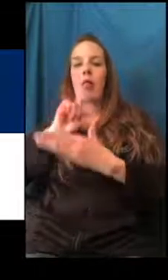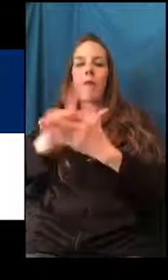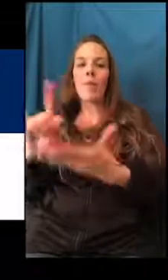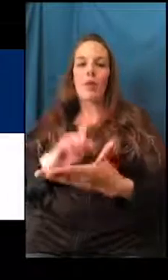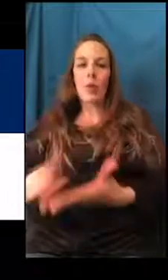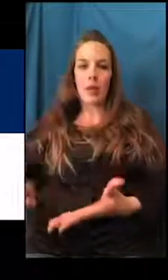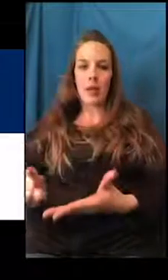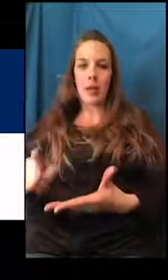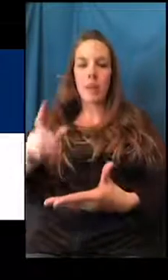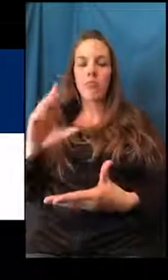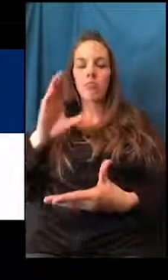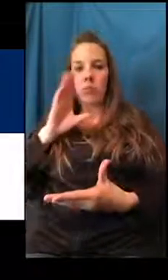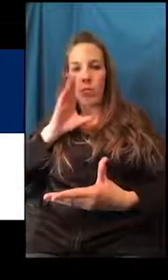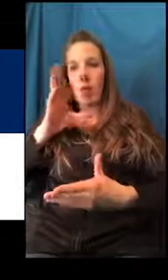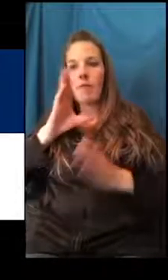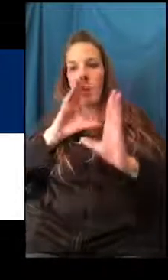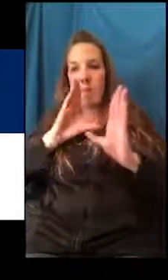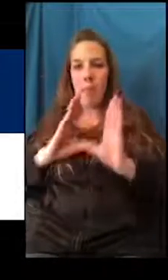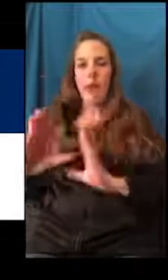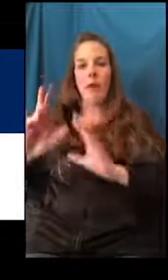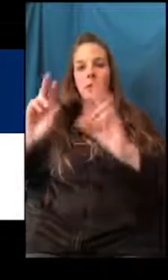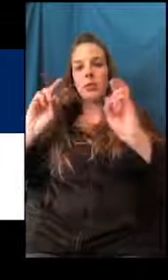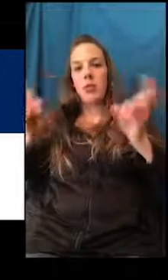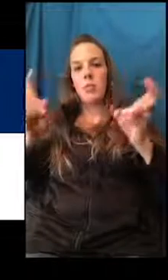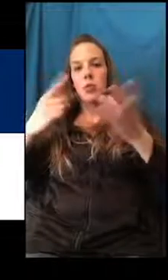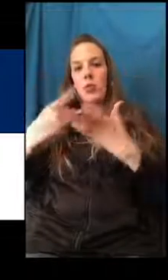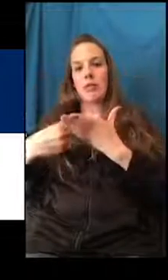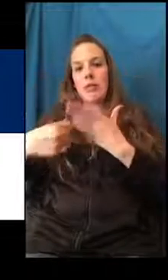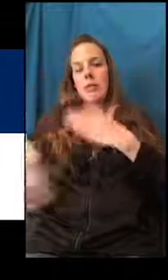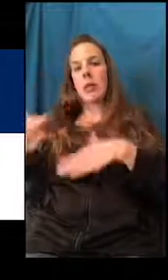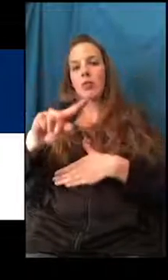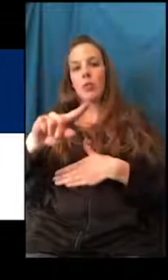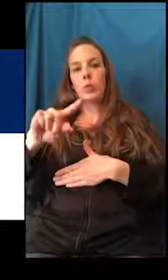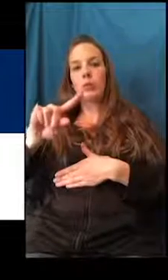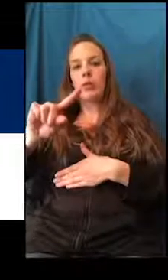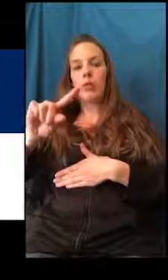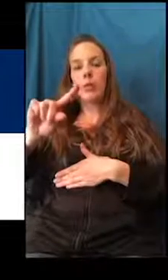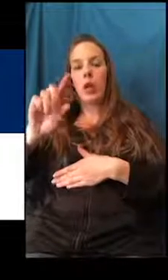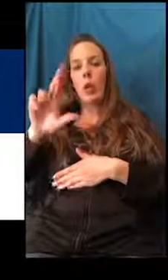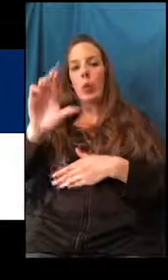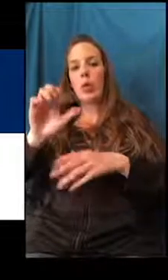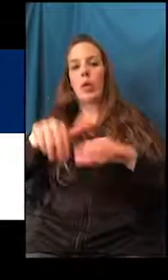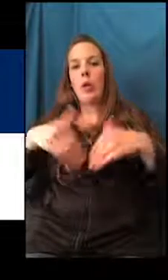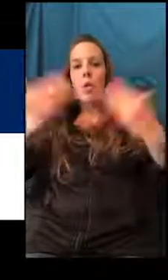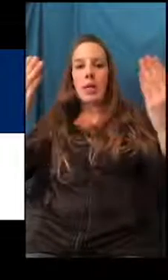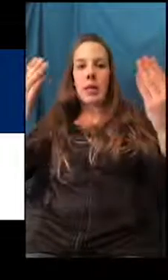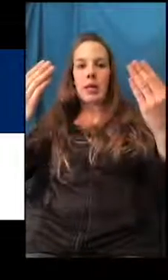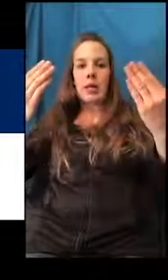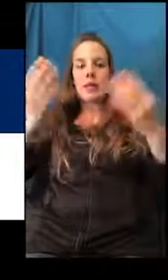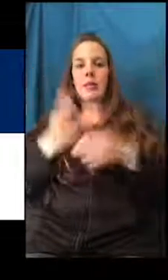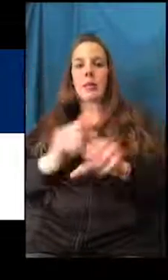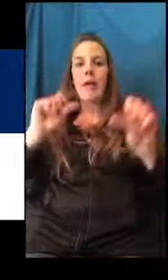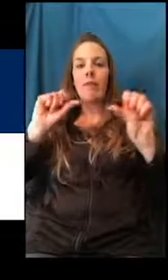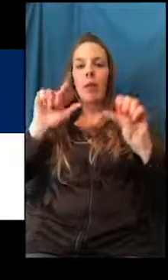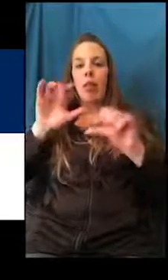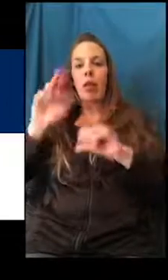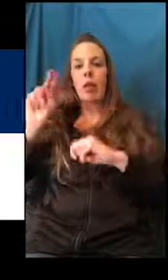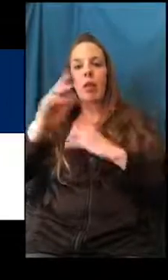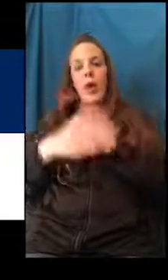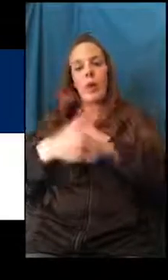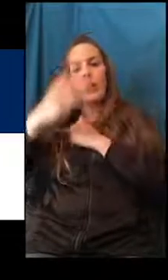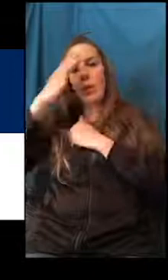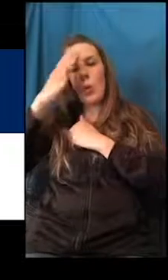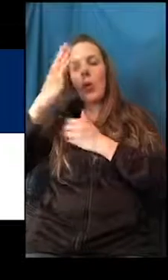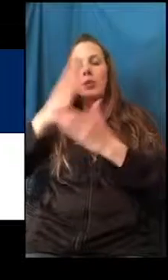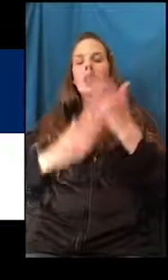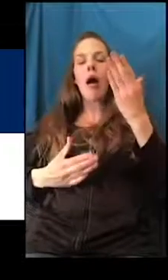a planned topic to discuss next week on reopening safely in Linn County. As we know, some organizations